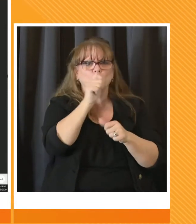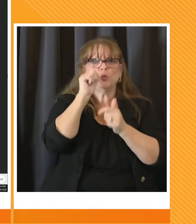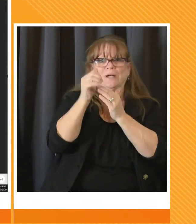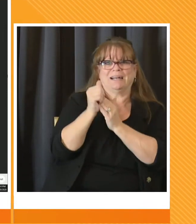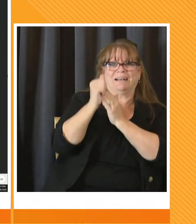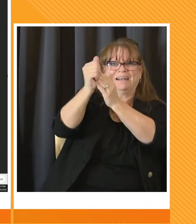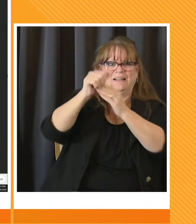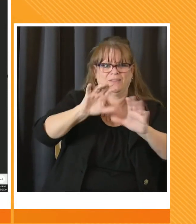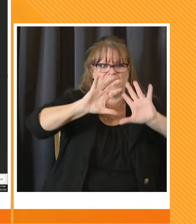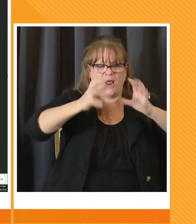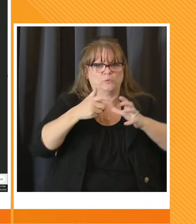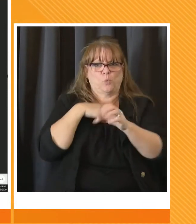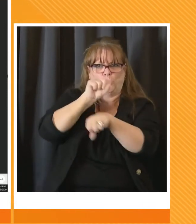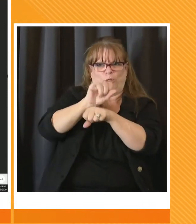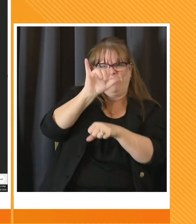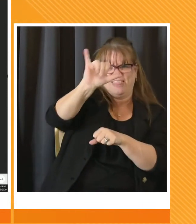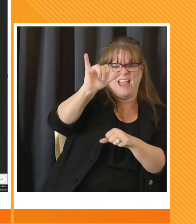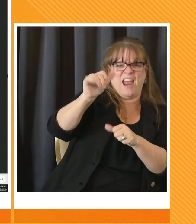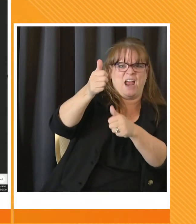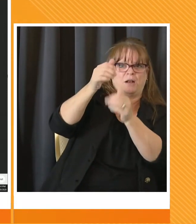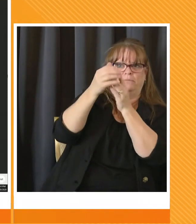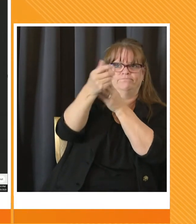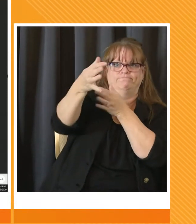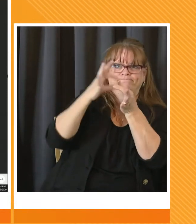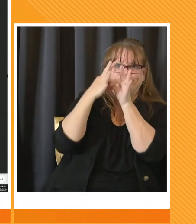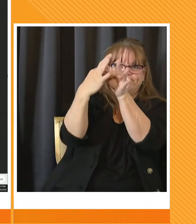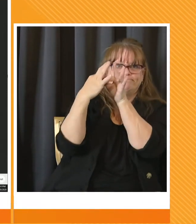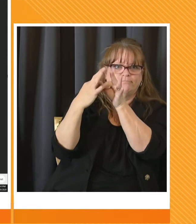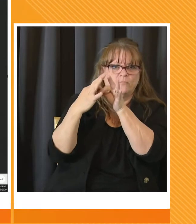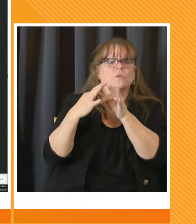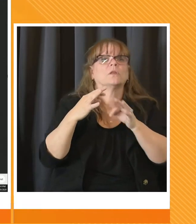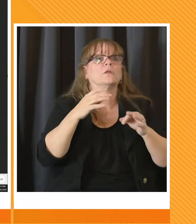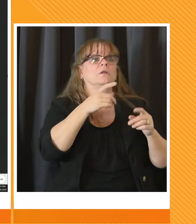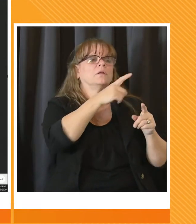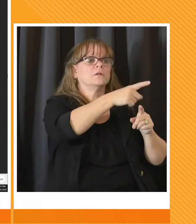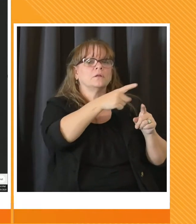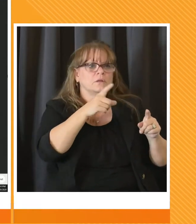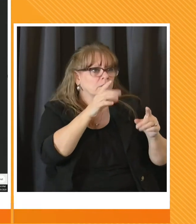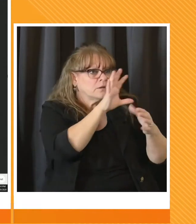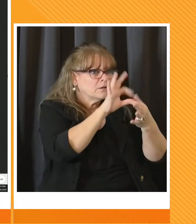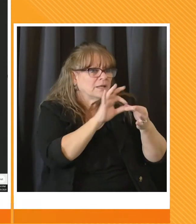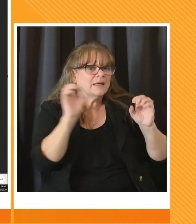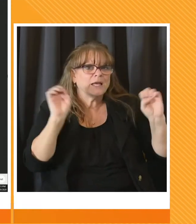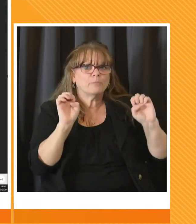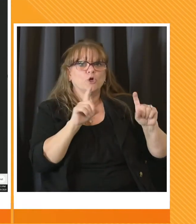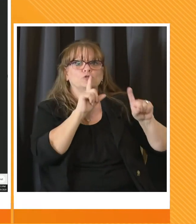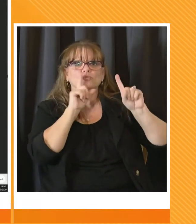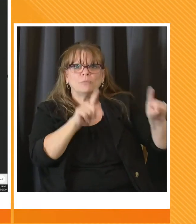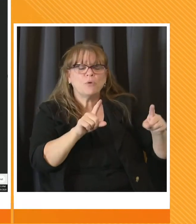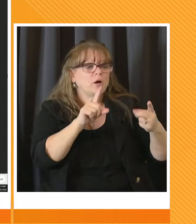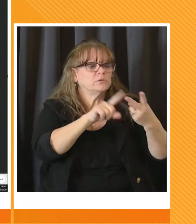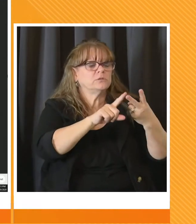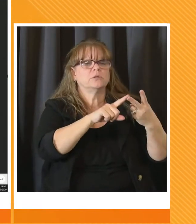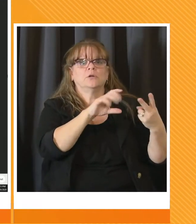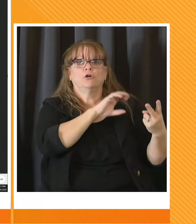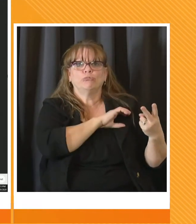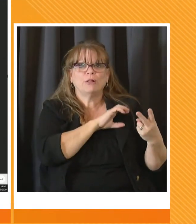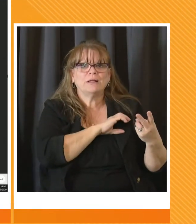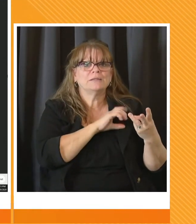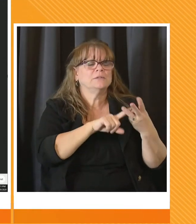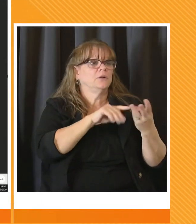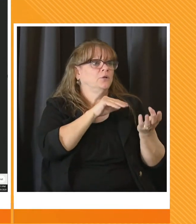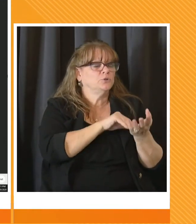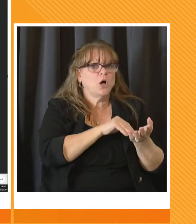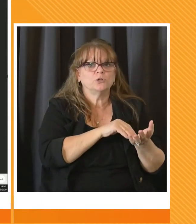systems, emergency responders, law enforcement, medical community, elected leaders, and other leader and community